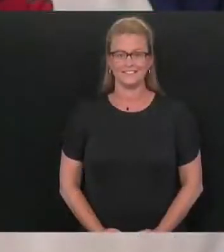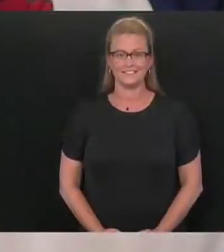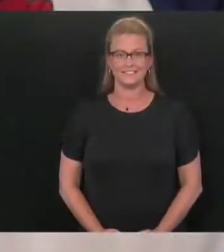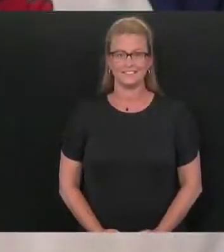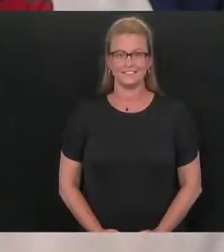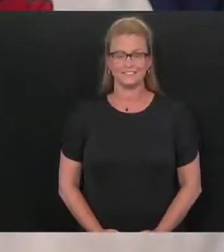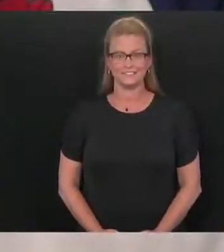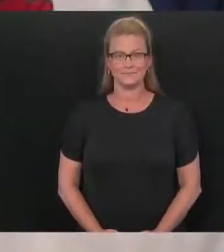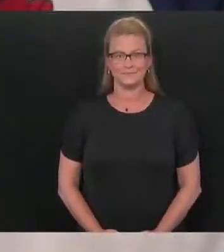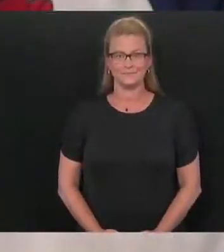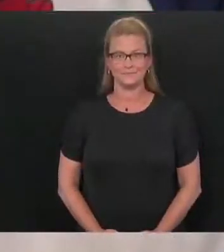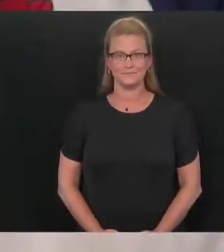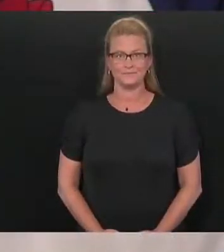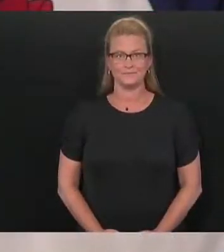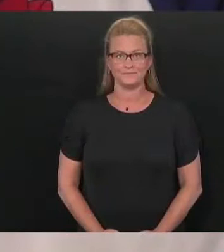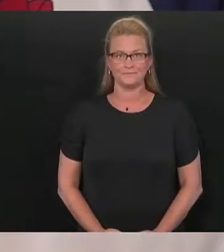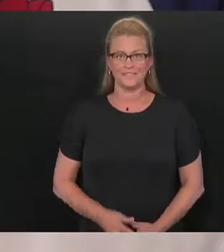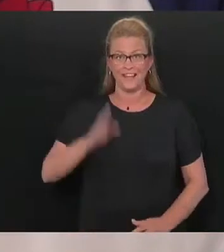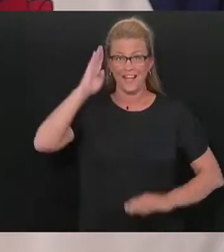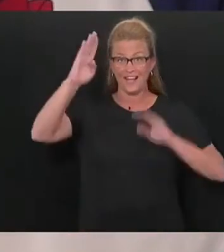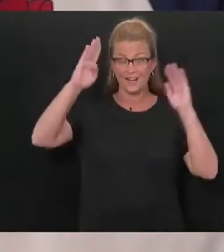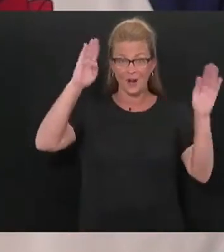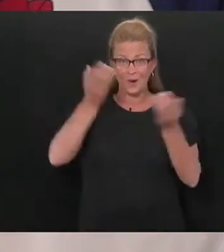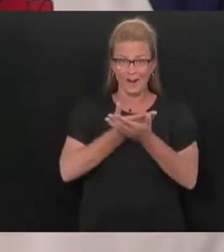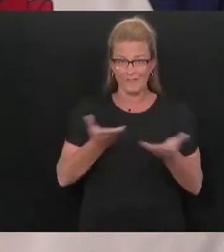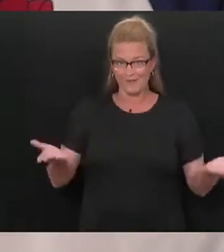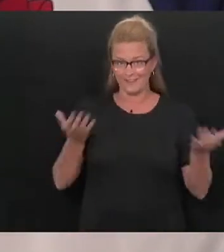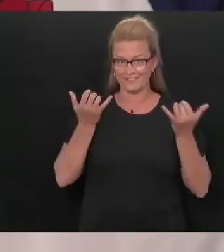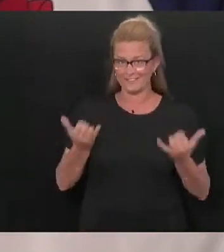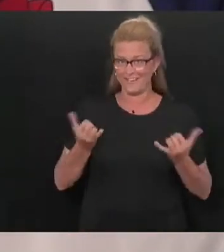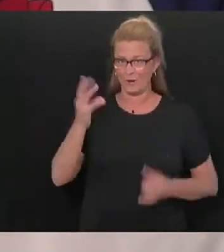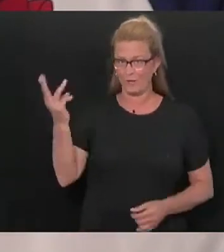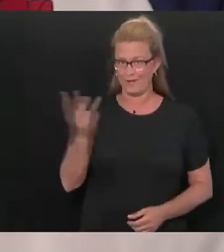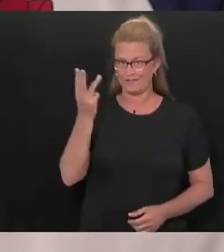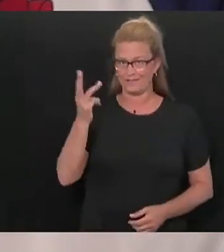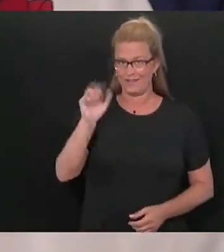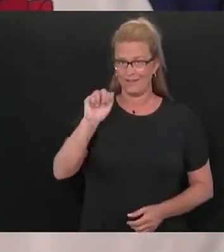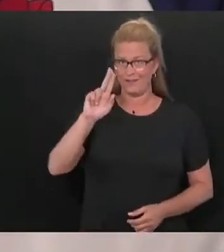Hello, everyone. It's Wednesday, August the 5th.